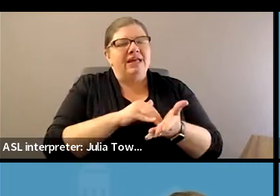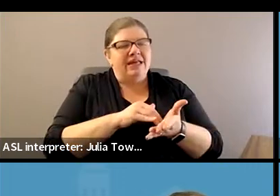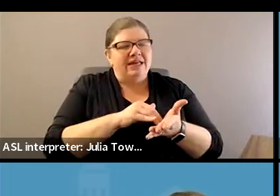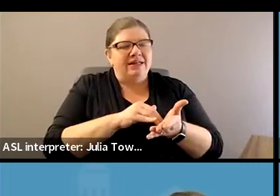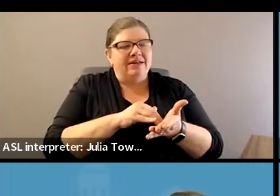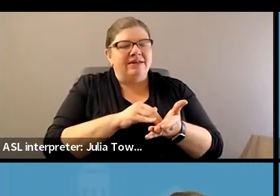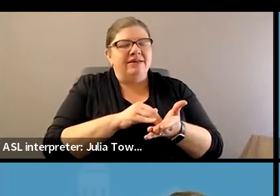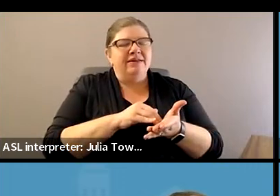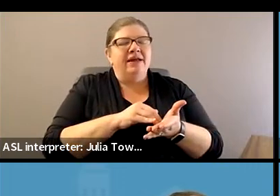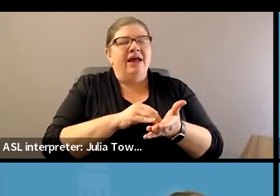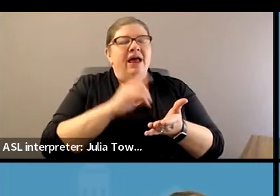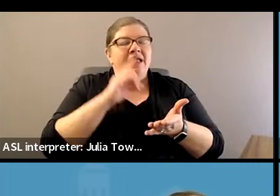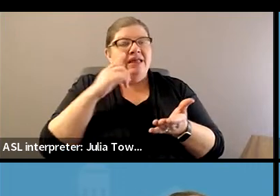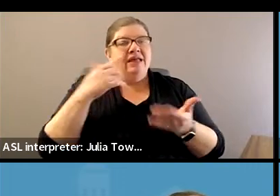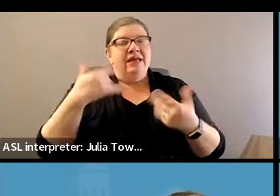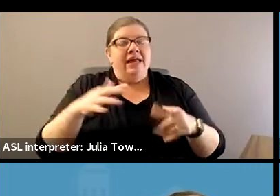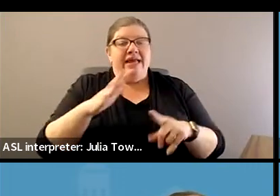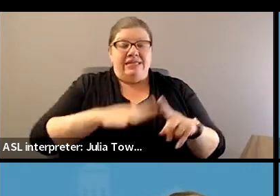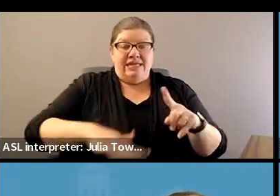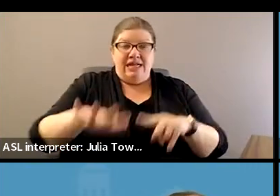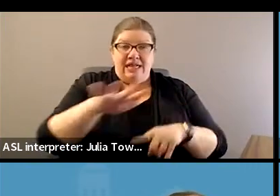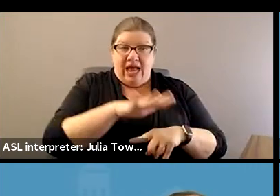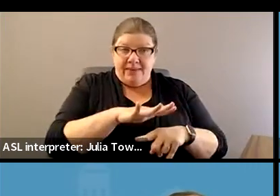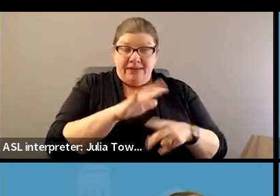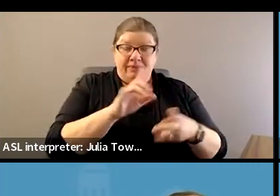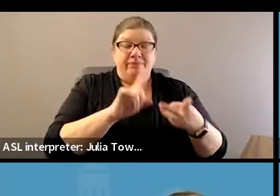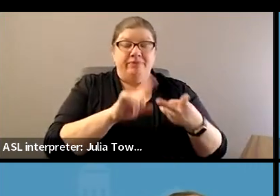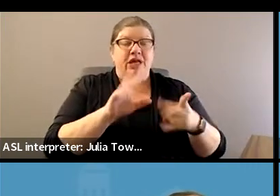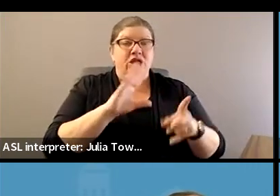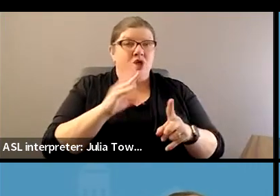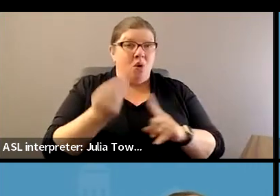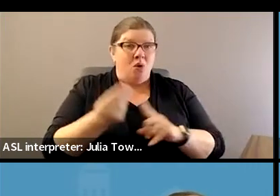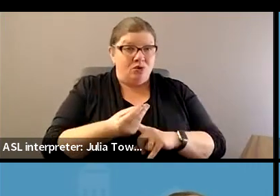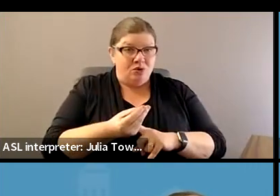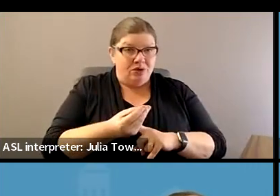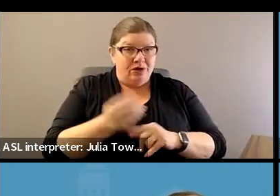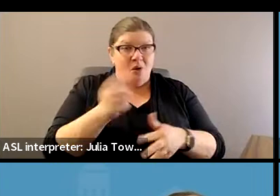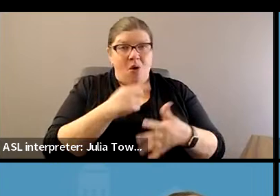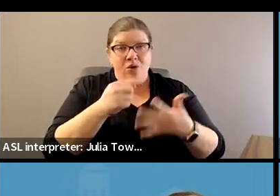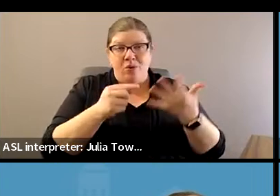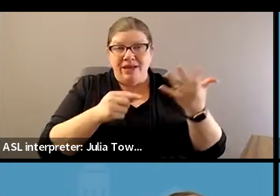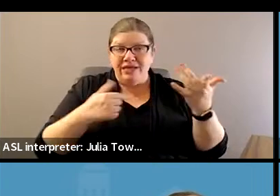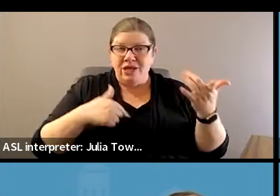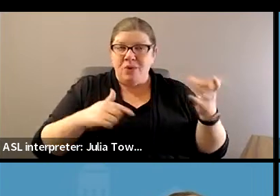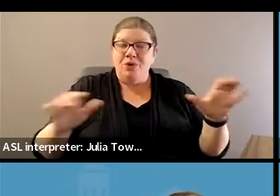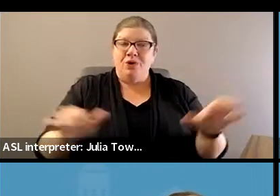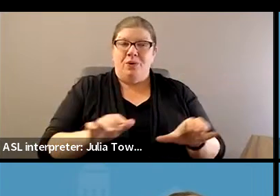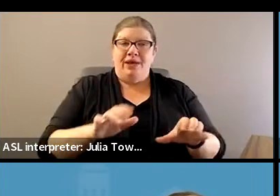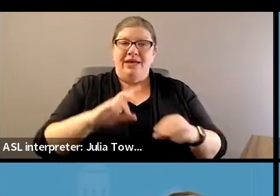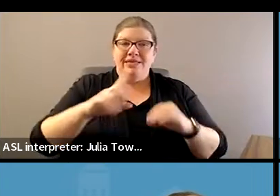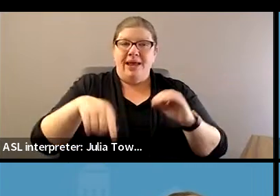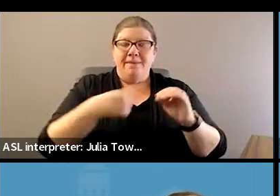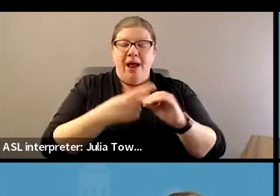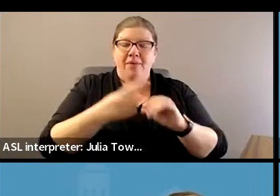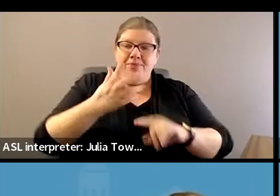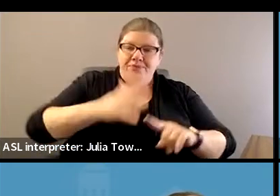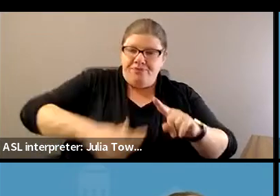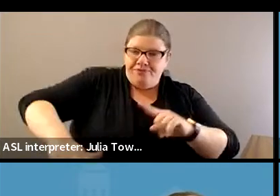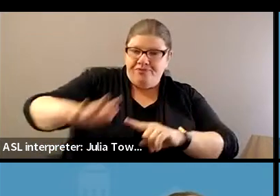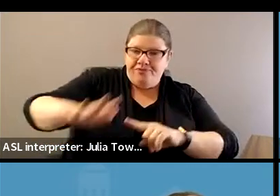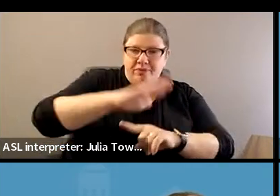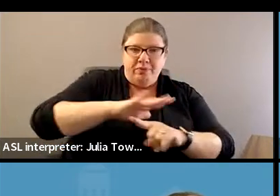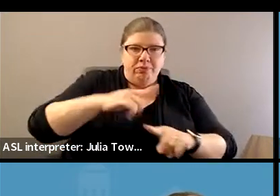I think it is certainly climate and its culture, and all those things that we're doing. It is about the environment in which we